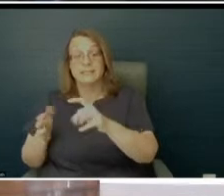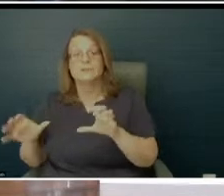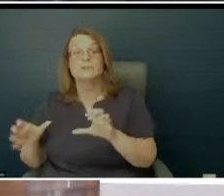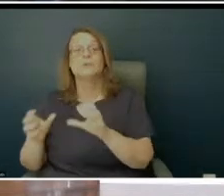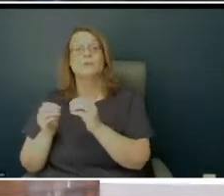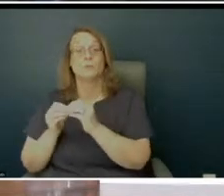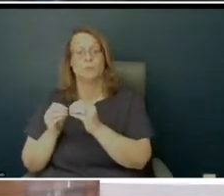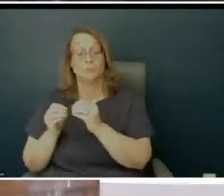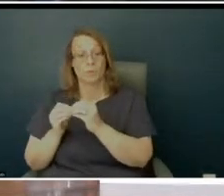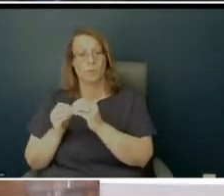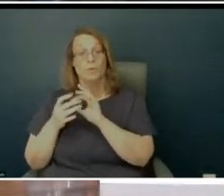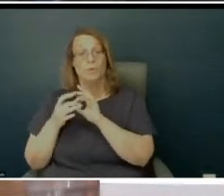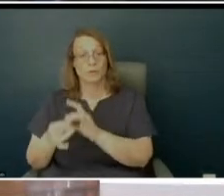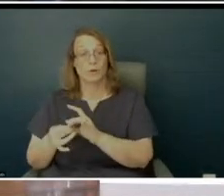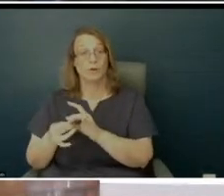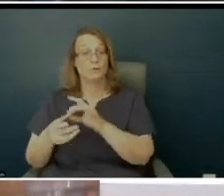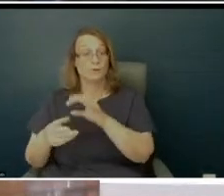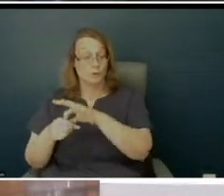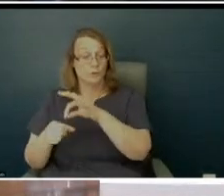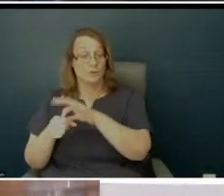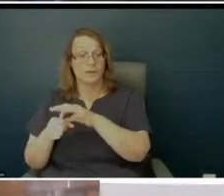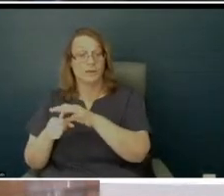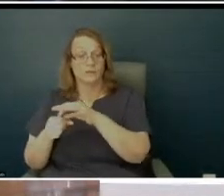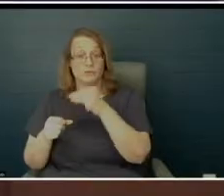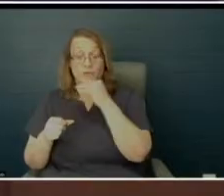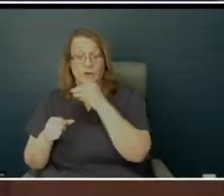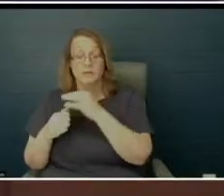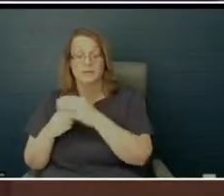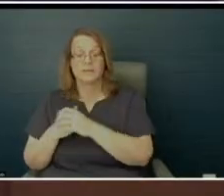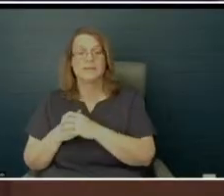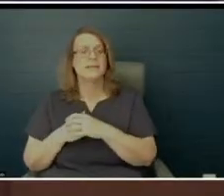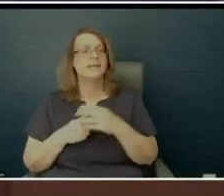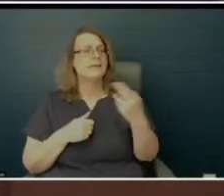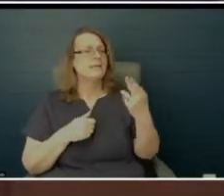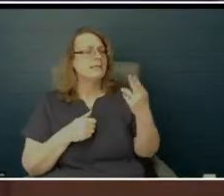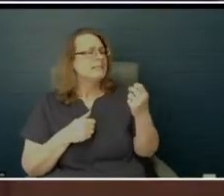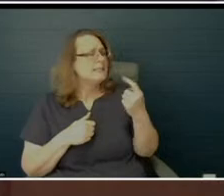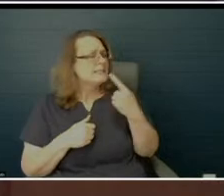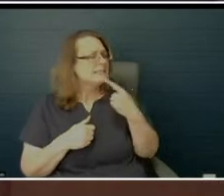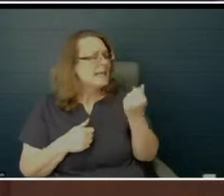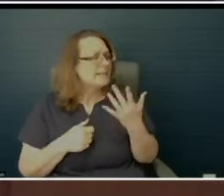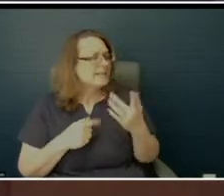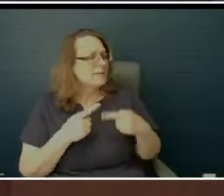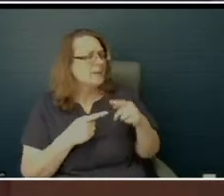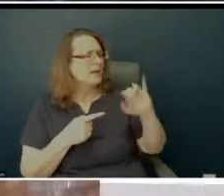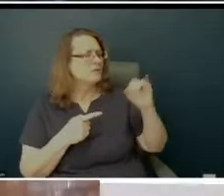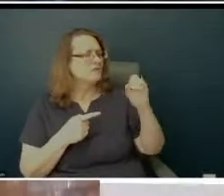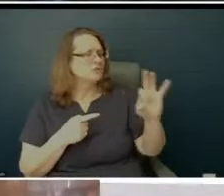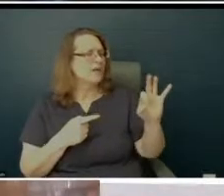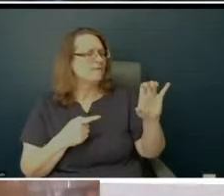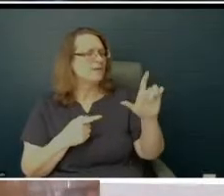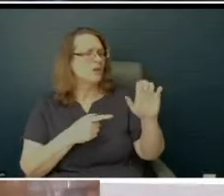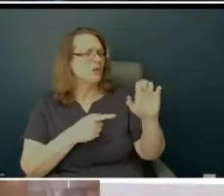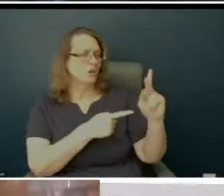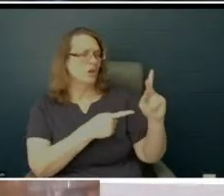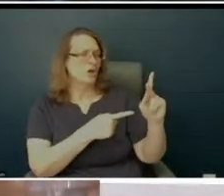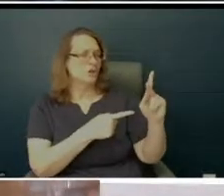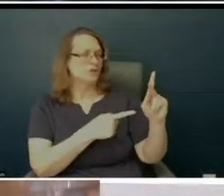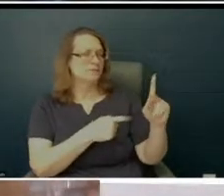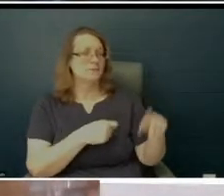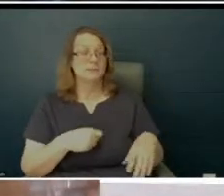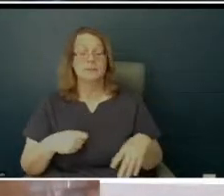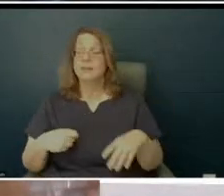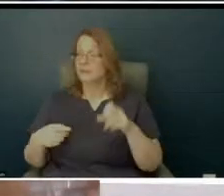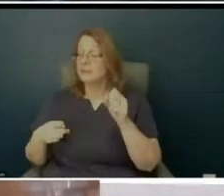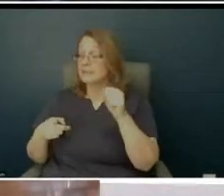with regard to election fraud. Did he mention Jeff Clark's name? Yes. It was just in passing.